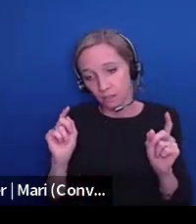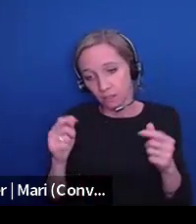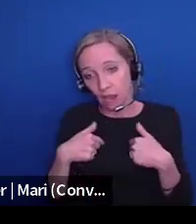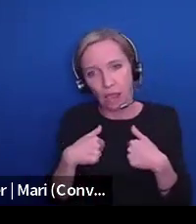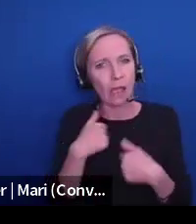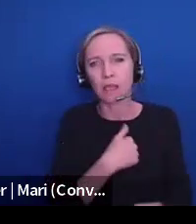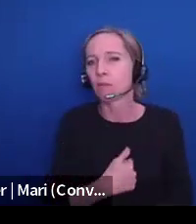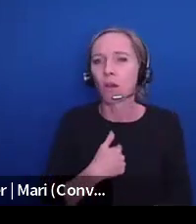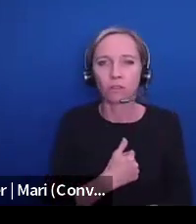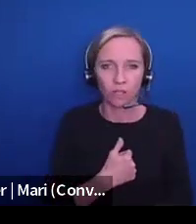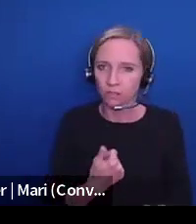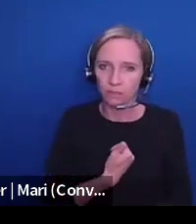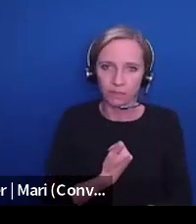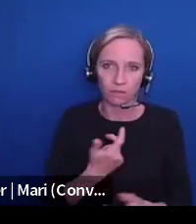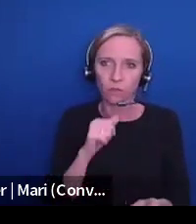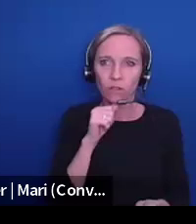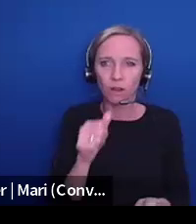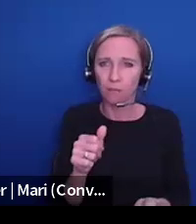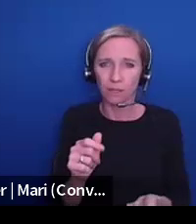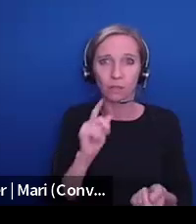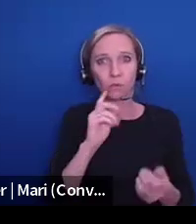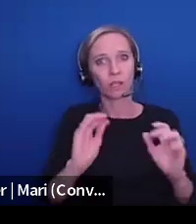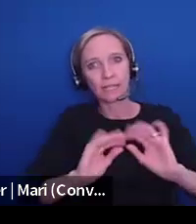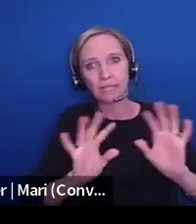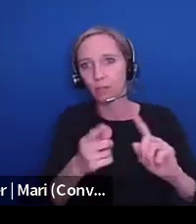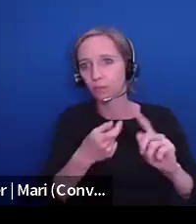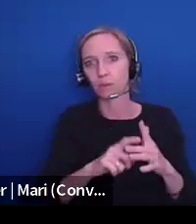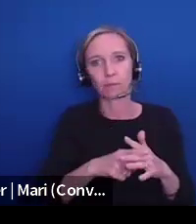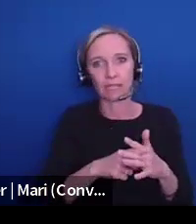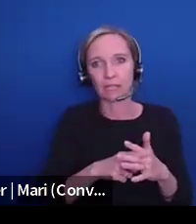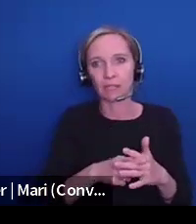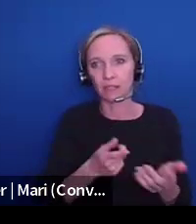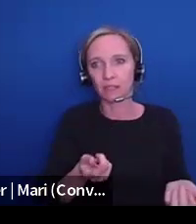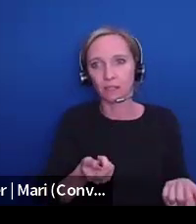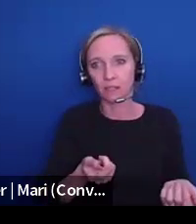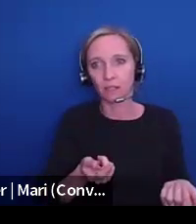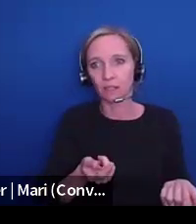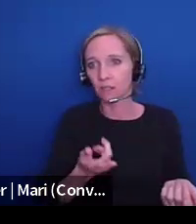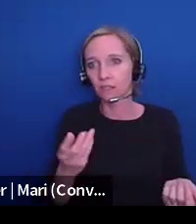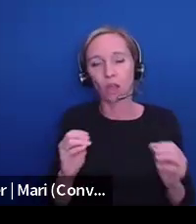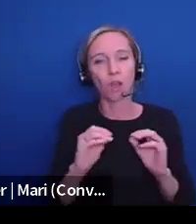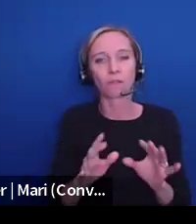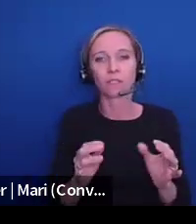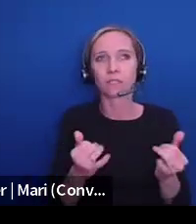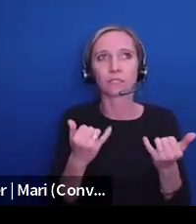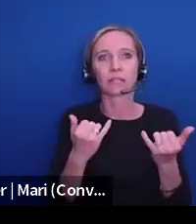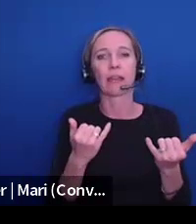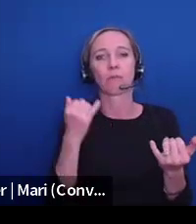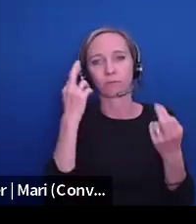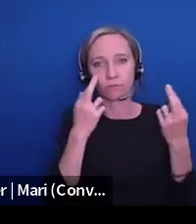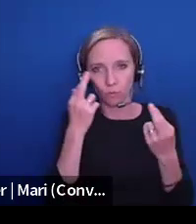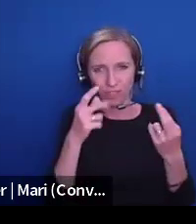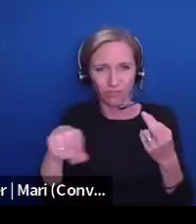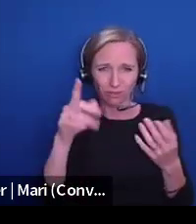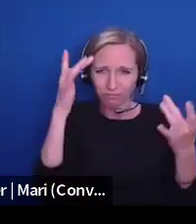I apologize for not being very crystal clear from the beginning, but it's obvious that, of course, you guys are